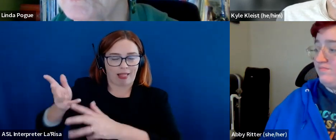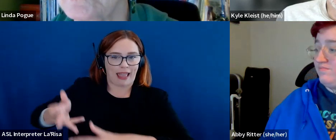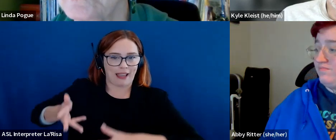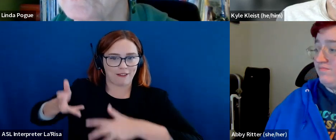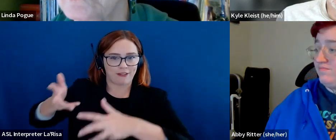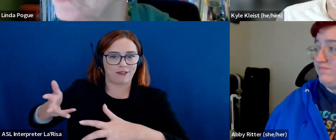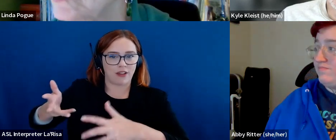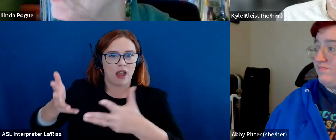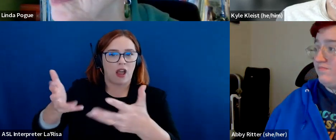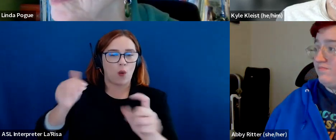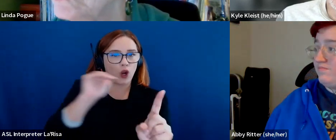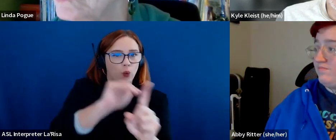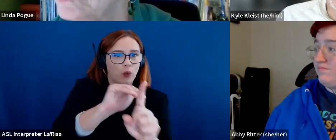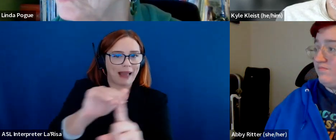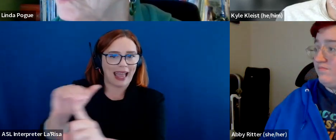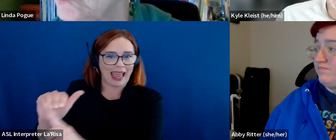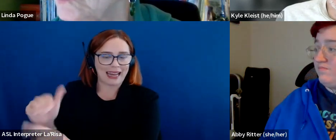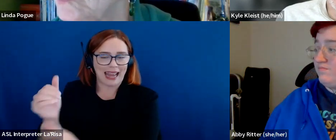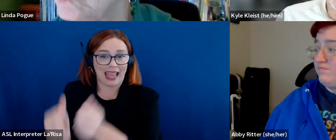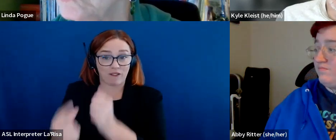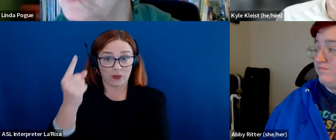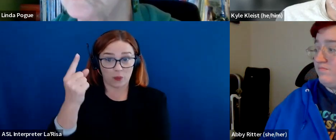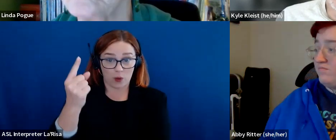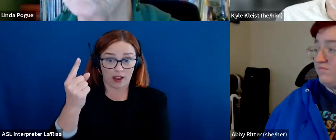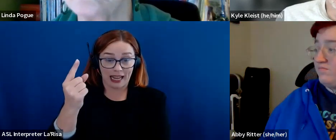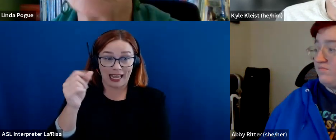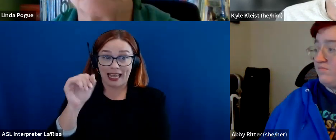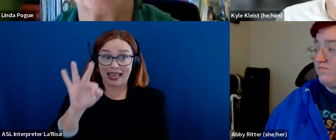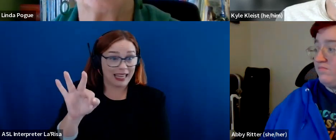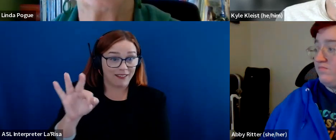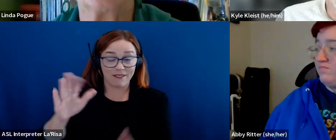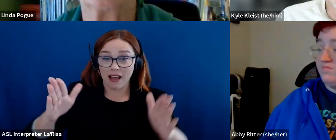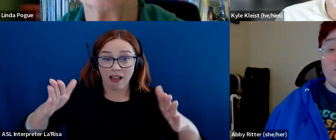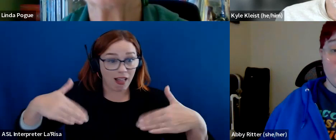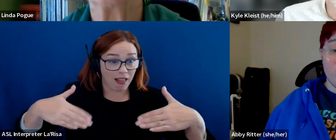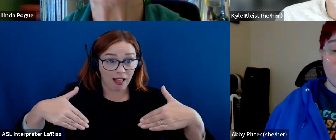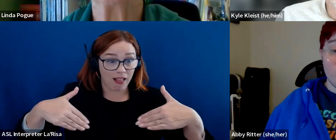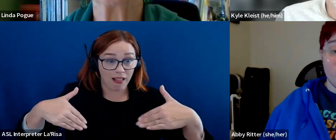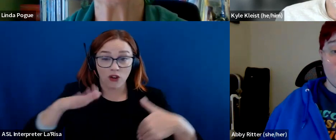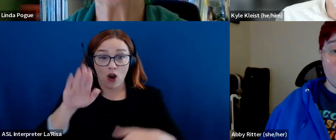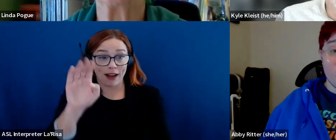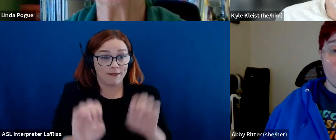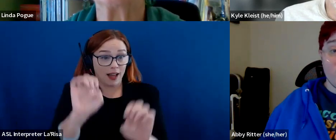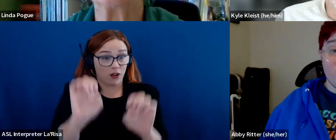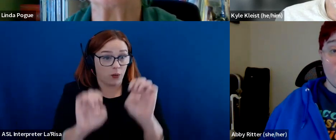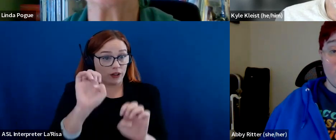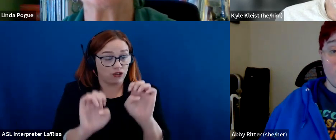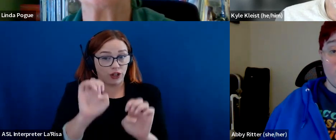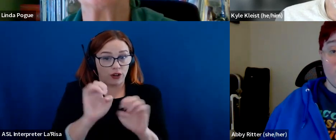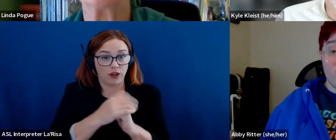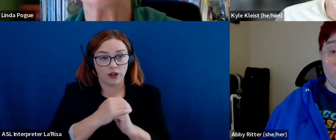to remind everybody to, if you haven't done your evaluation for